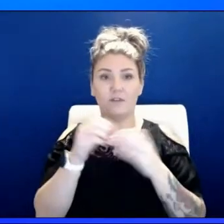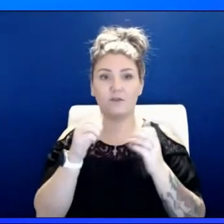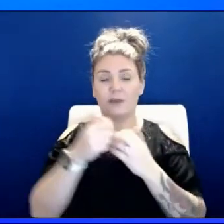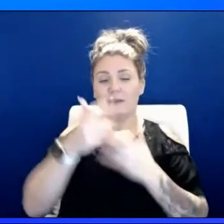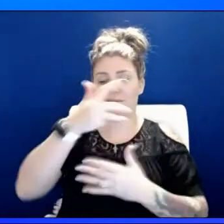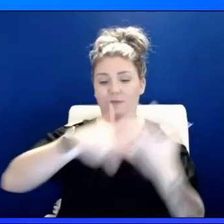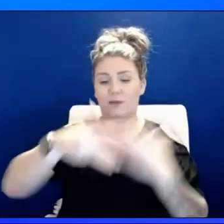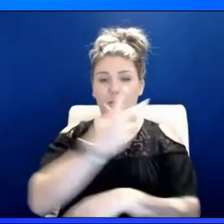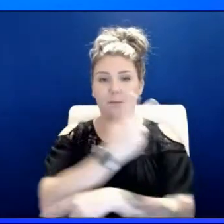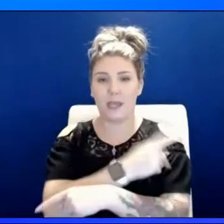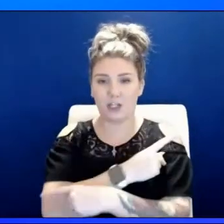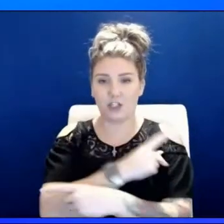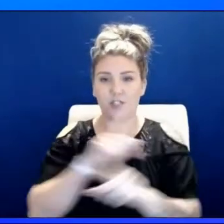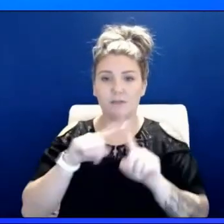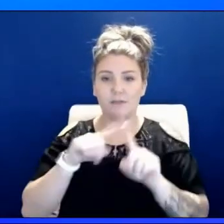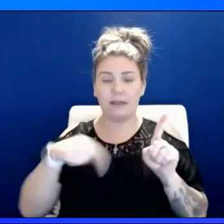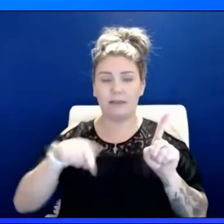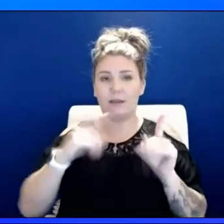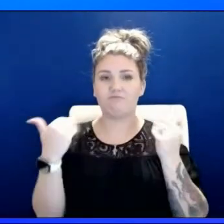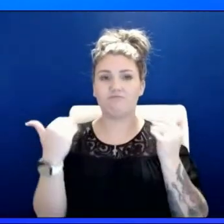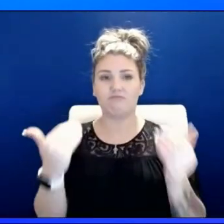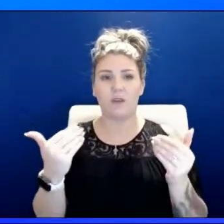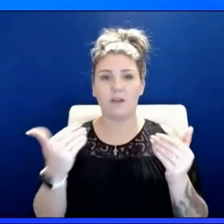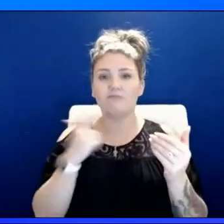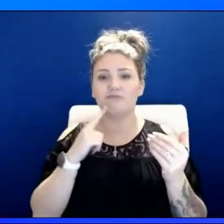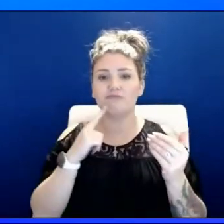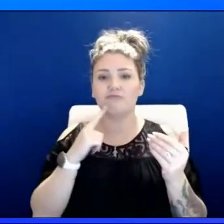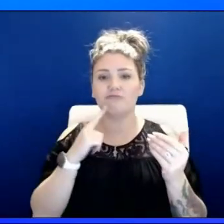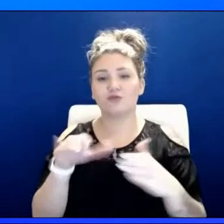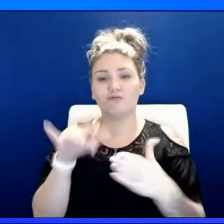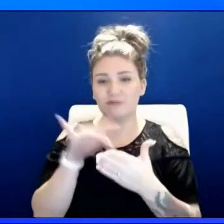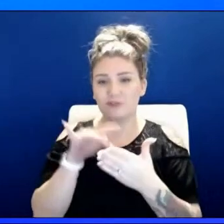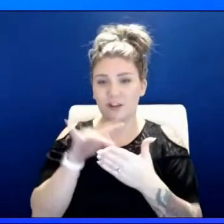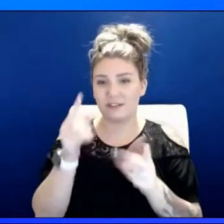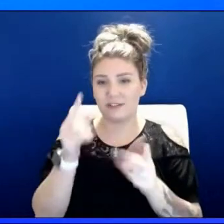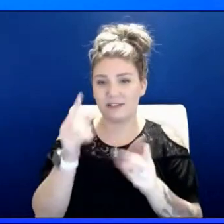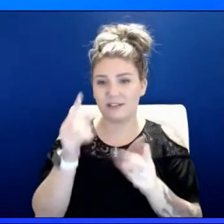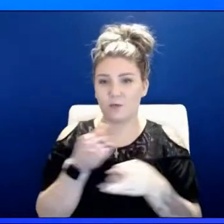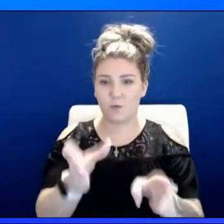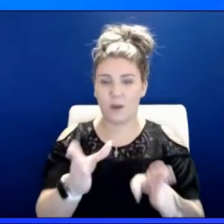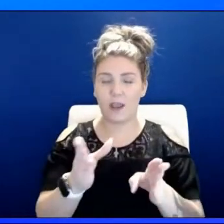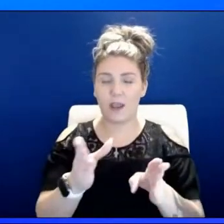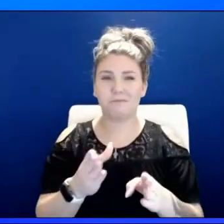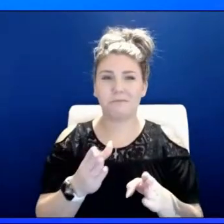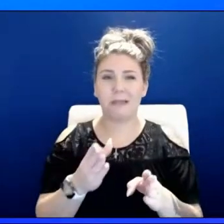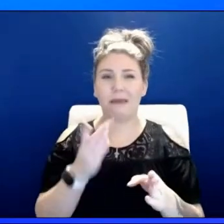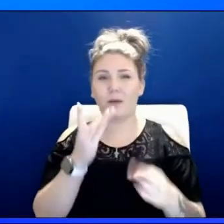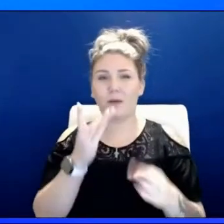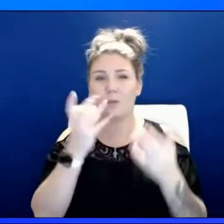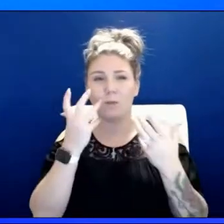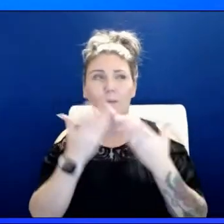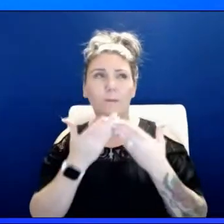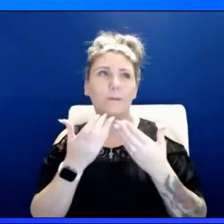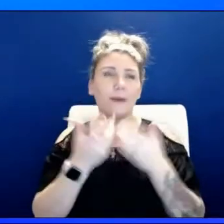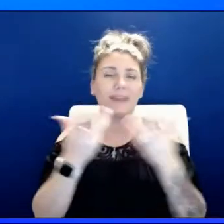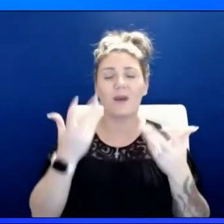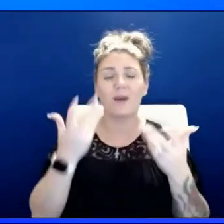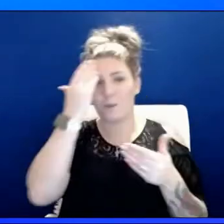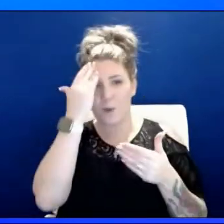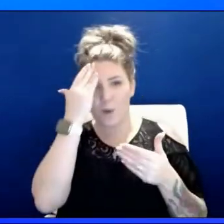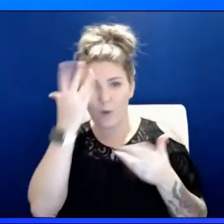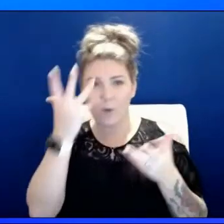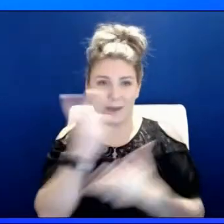but they're allowing us then to conduct these trials the right way in a blinded fashion by not knowing what the patient